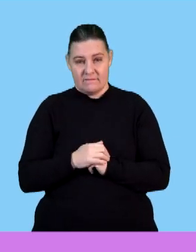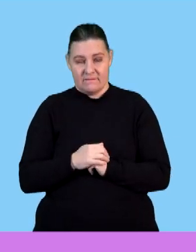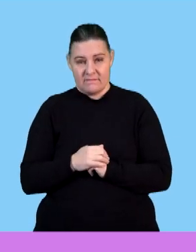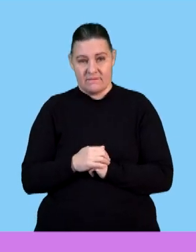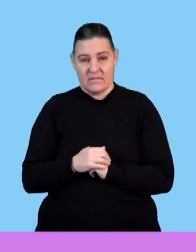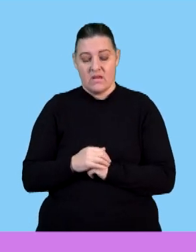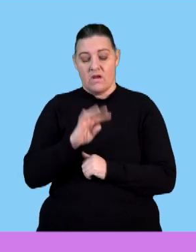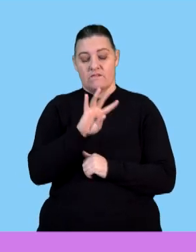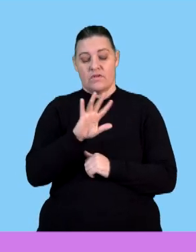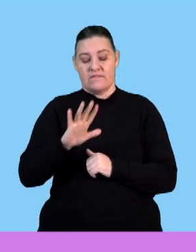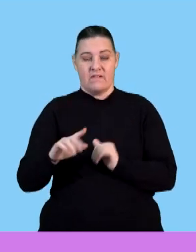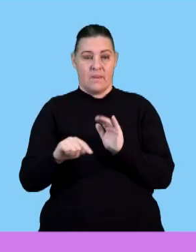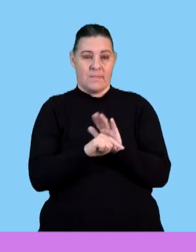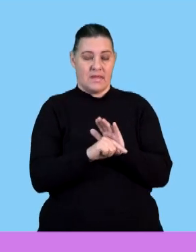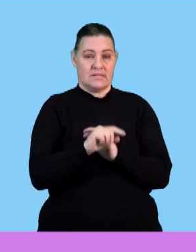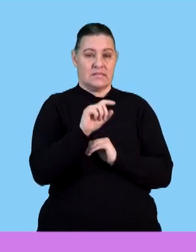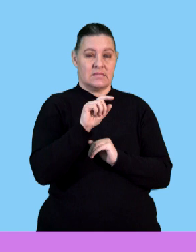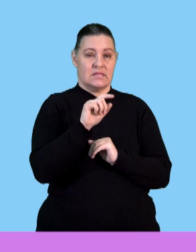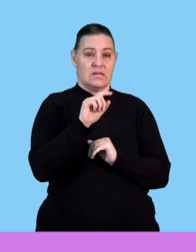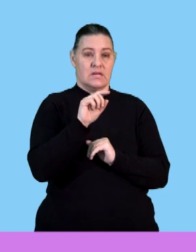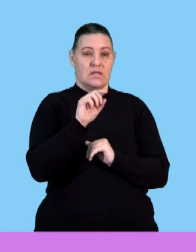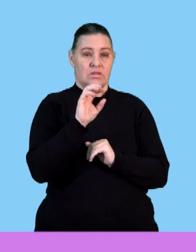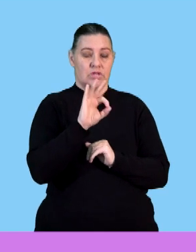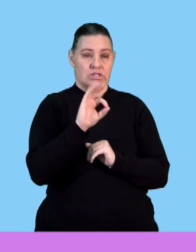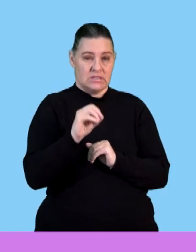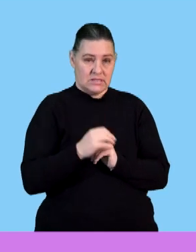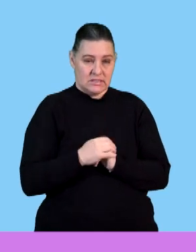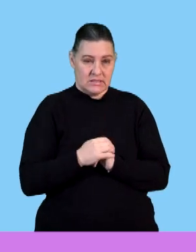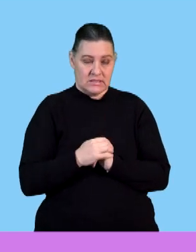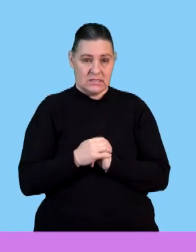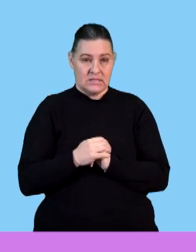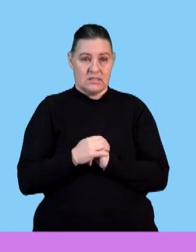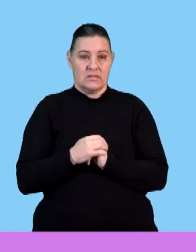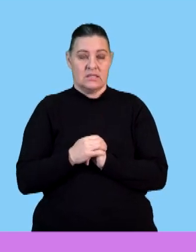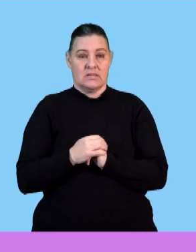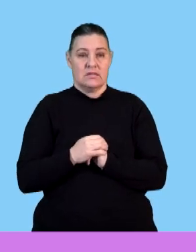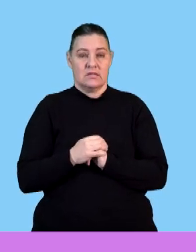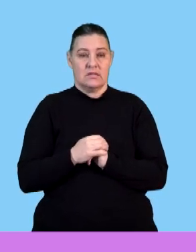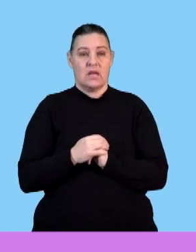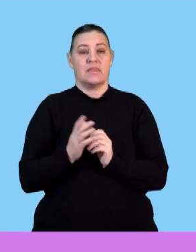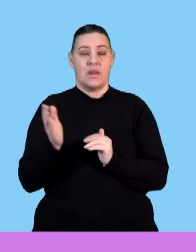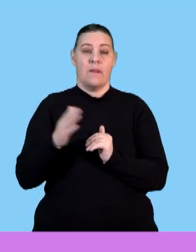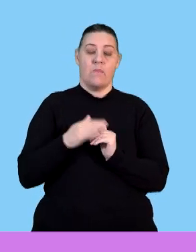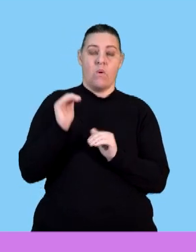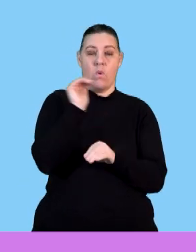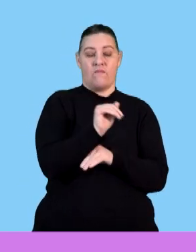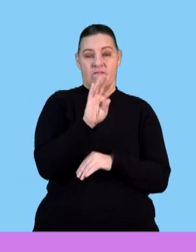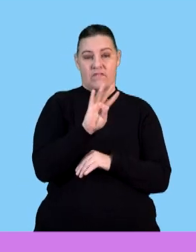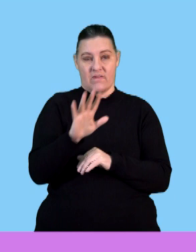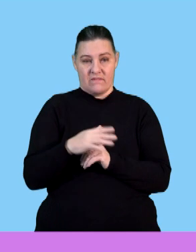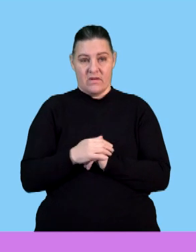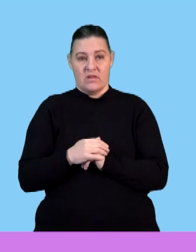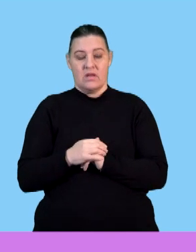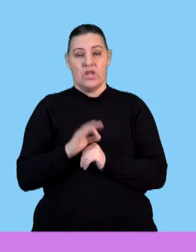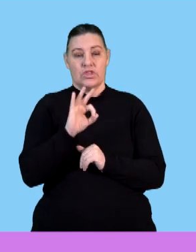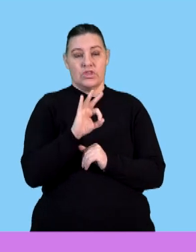5. 45 minus 30 and more than 45. So